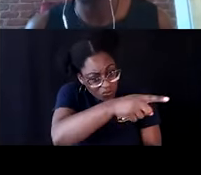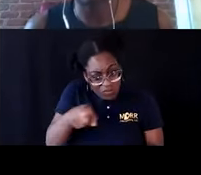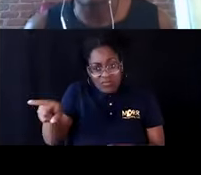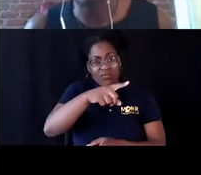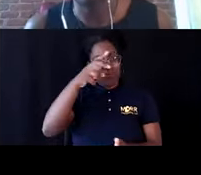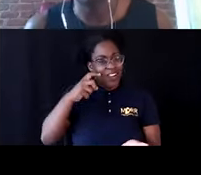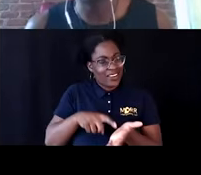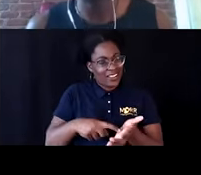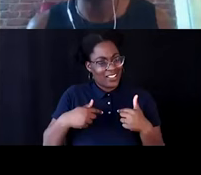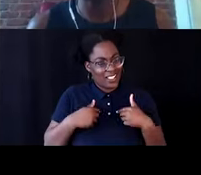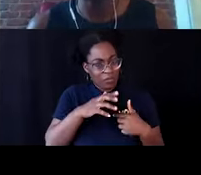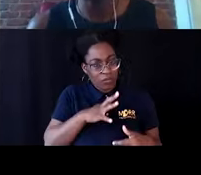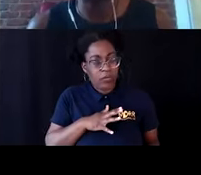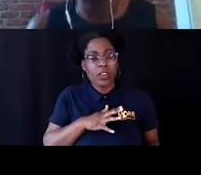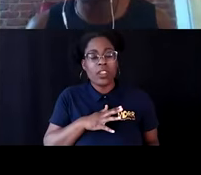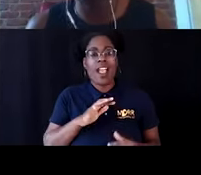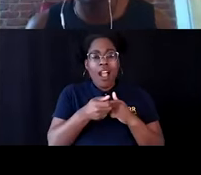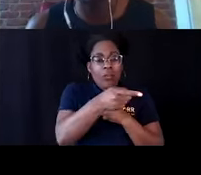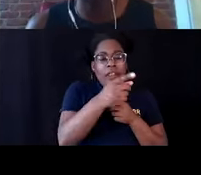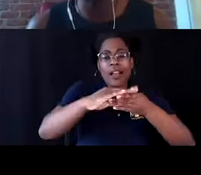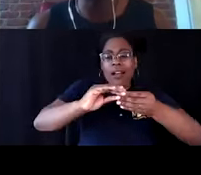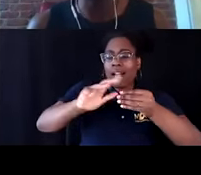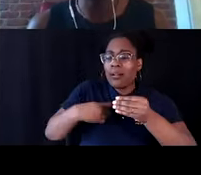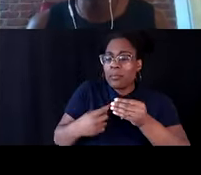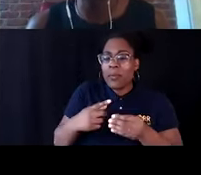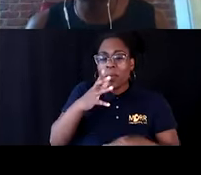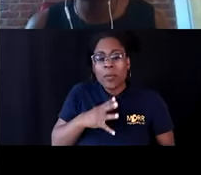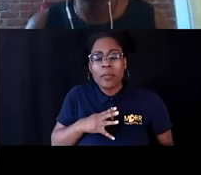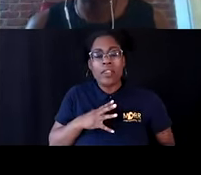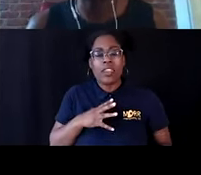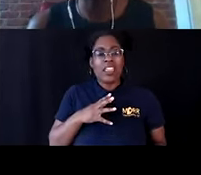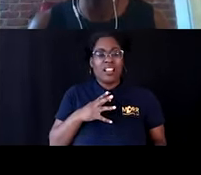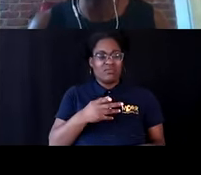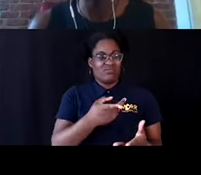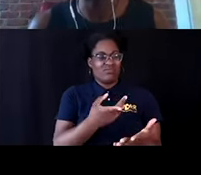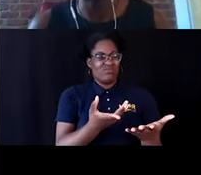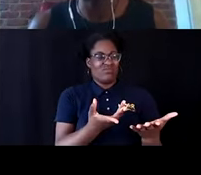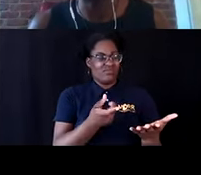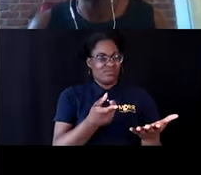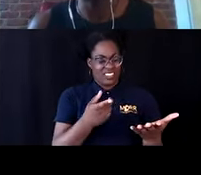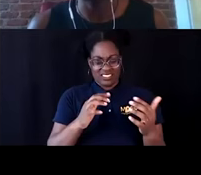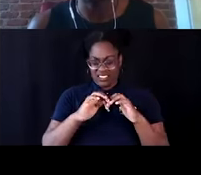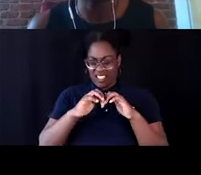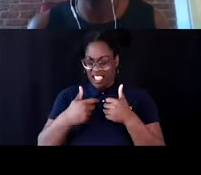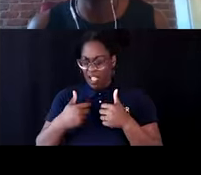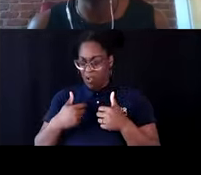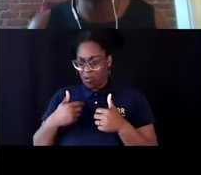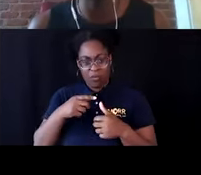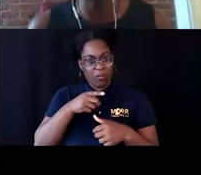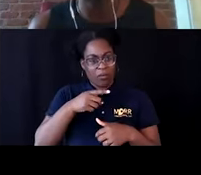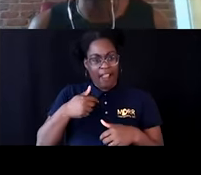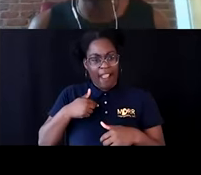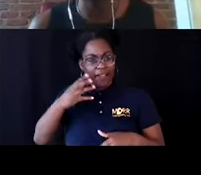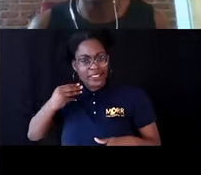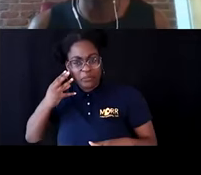ways that they were talking about women, because the ways that they were talking about women were none of the ways that she had been treated as a slave. She said, "I have worked